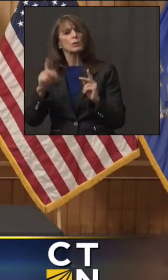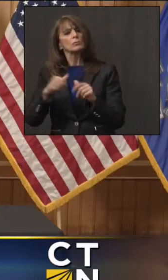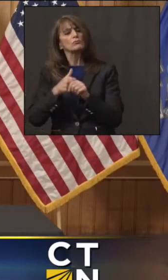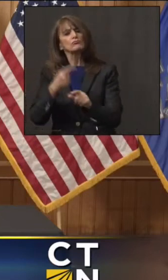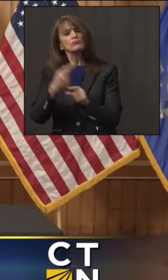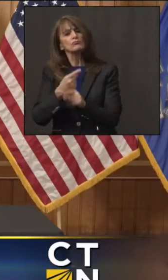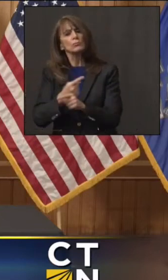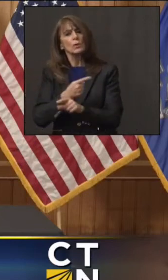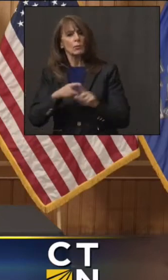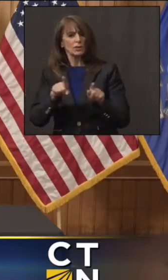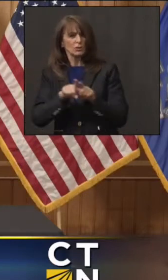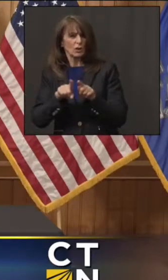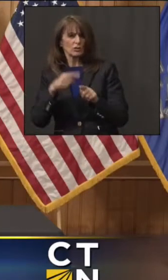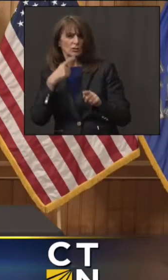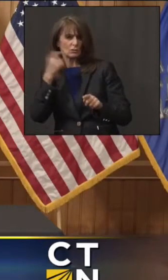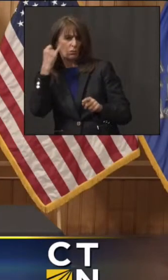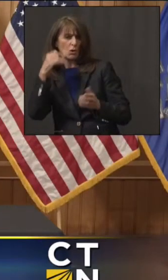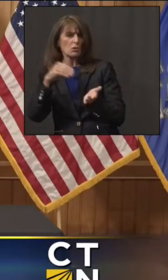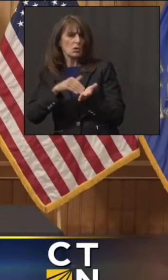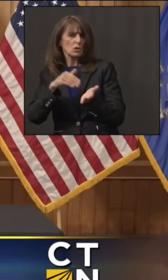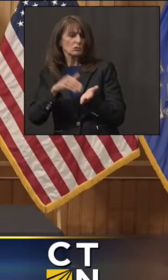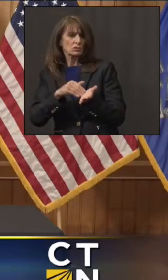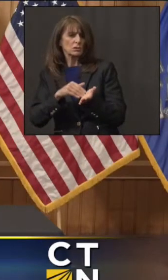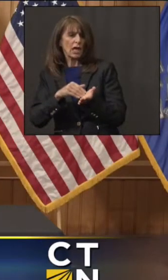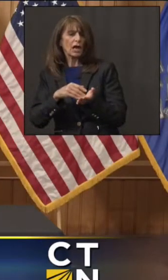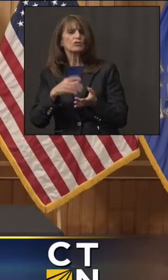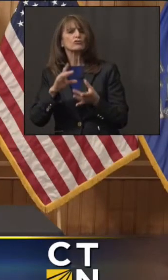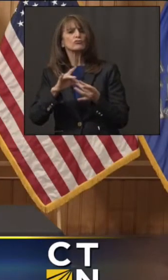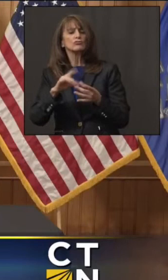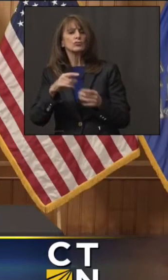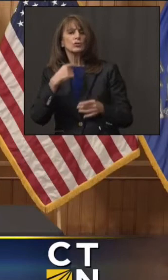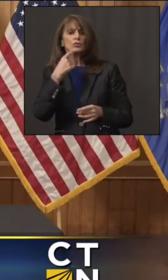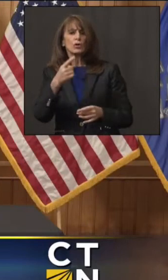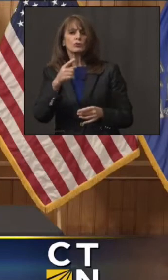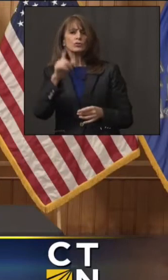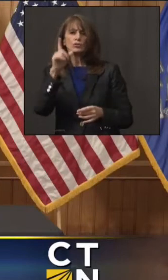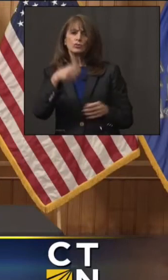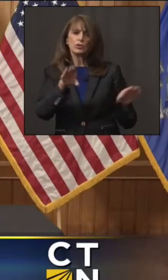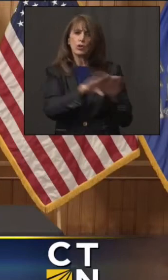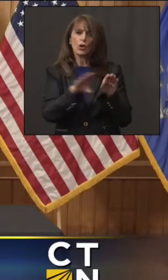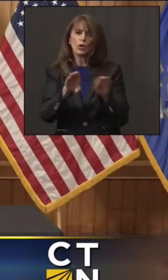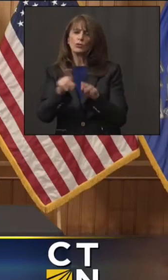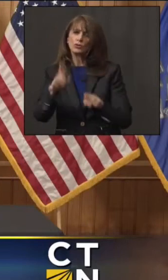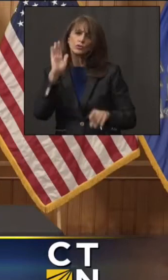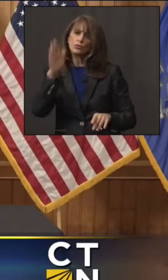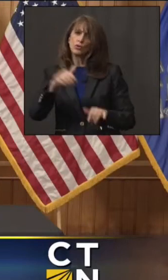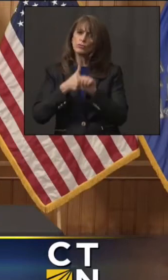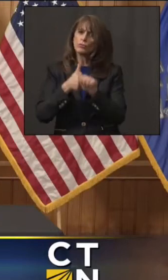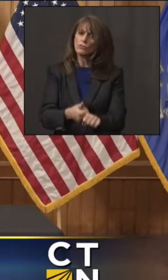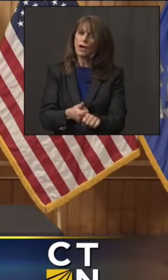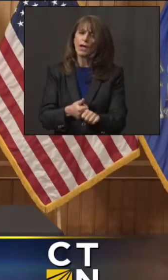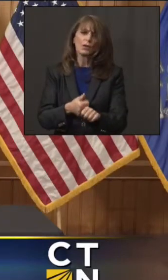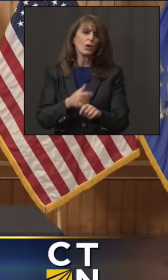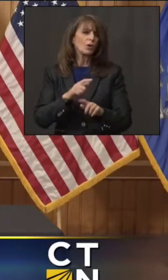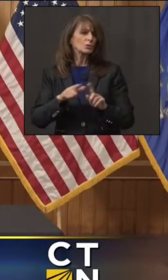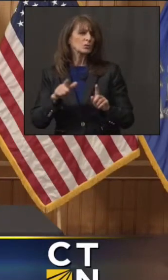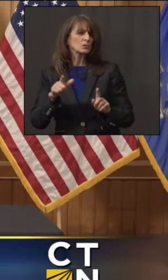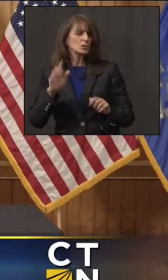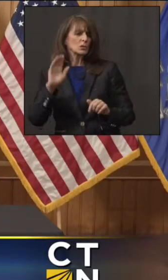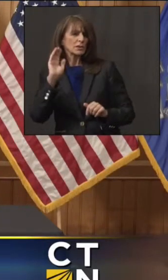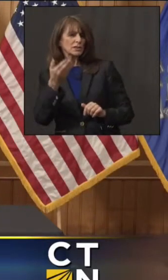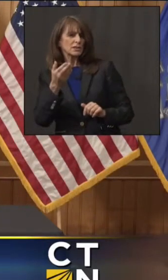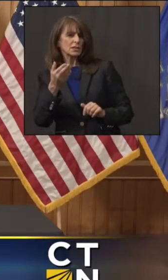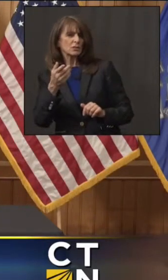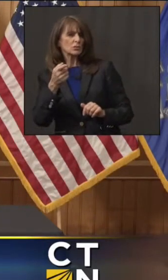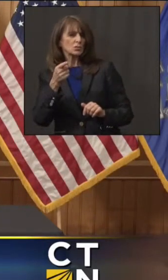asked, if doctors told you they should be closed, you would. So I guess, do business owners continue to